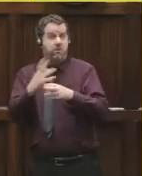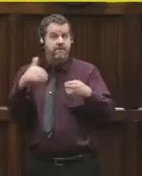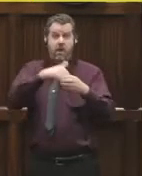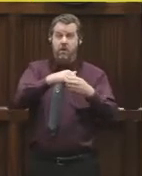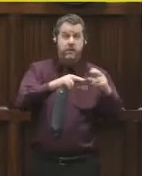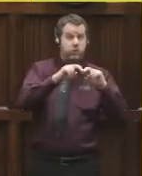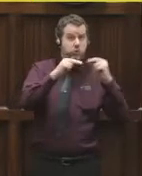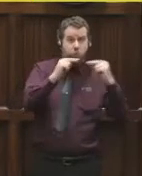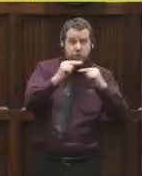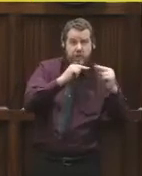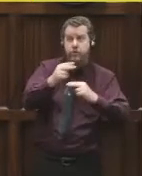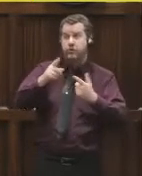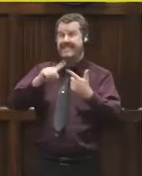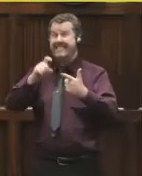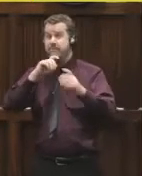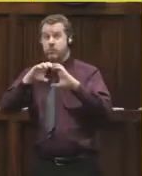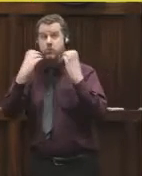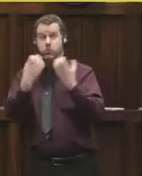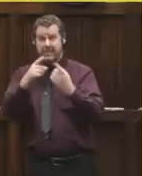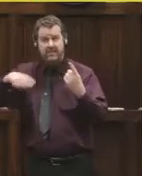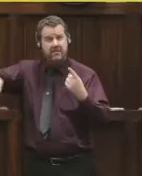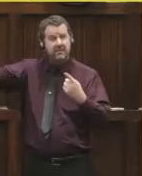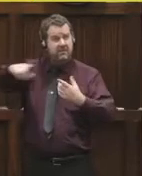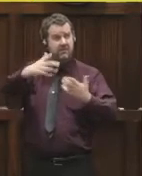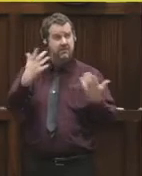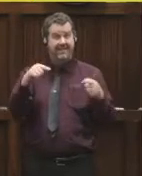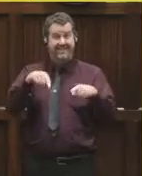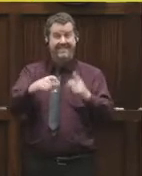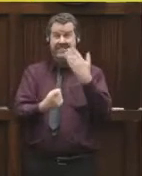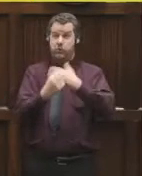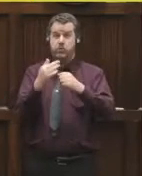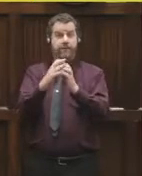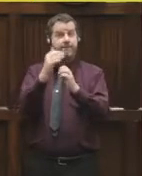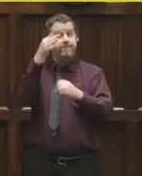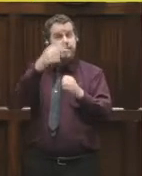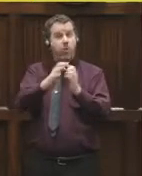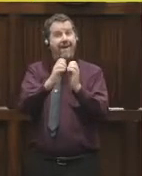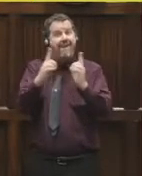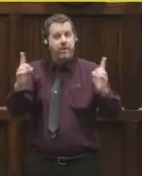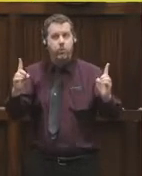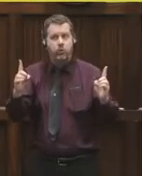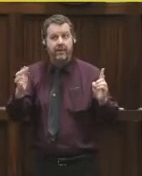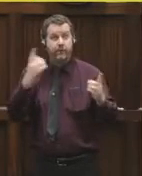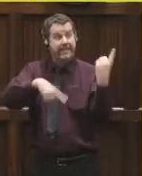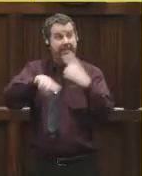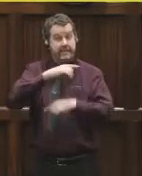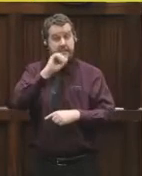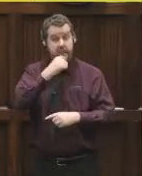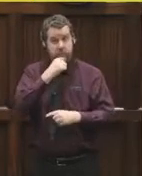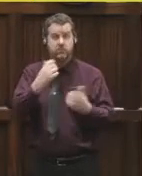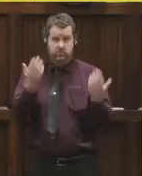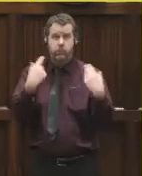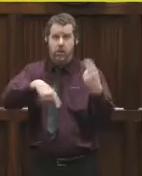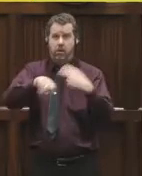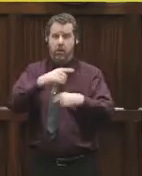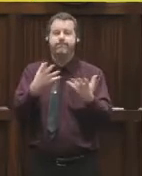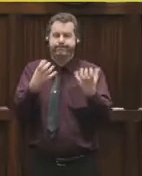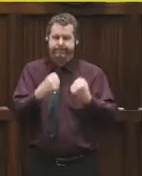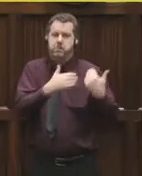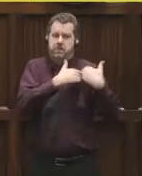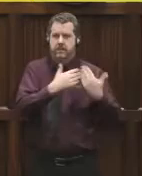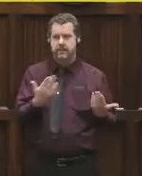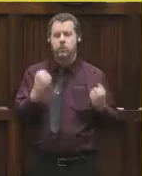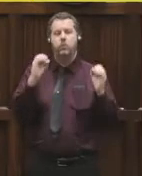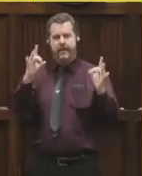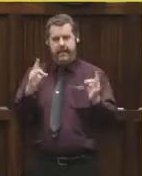hearing community as well. This is an issue for everybody, and if we're serious about it, we'll all take a responsibility for it. So this amendment